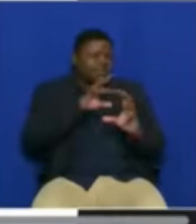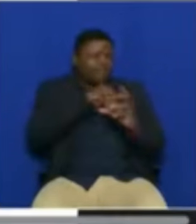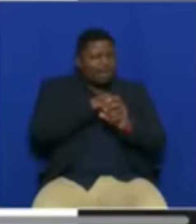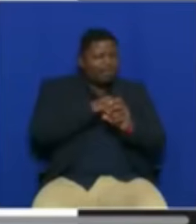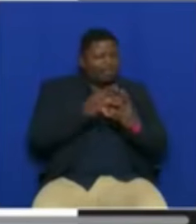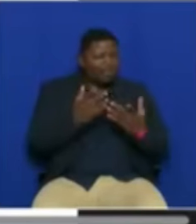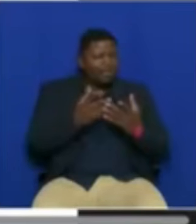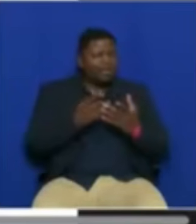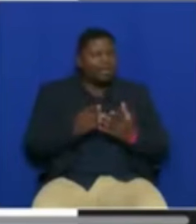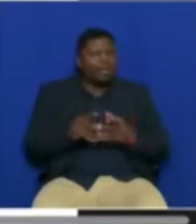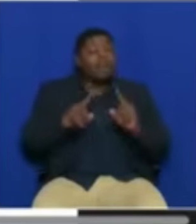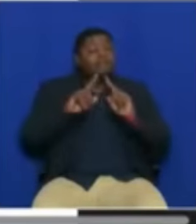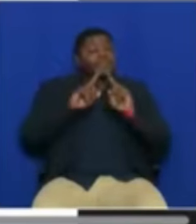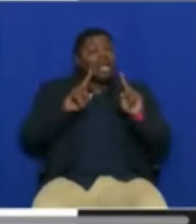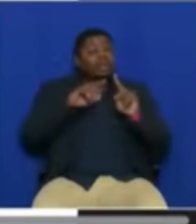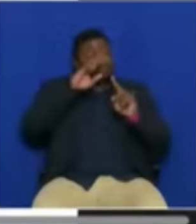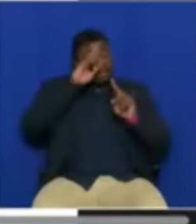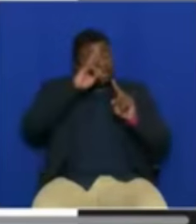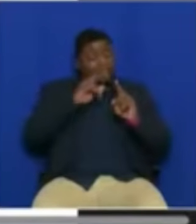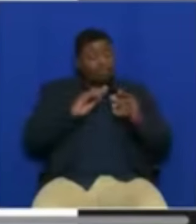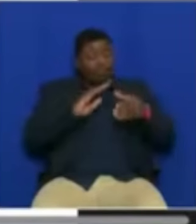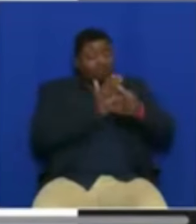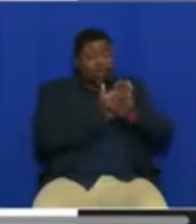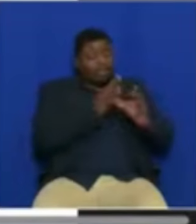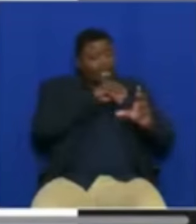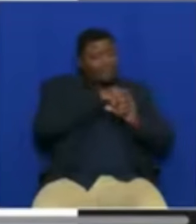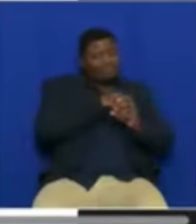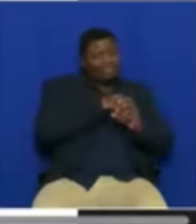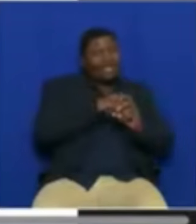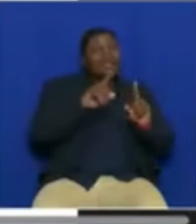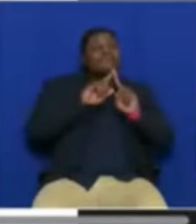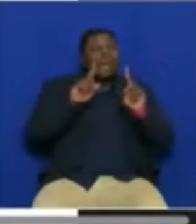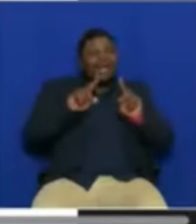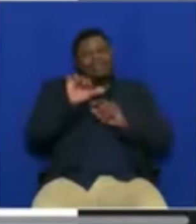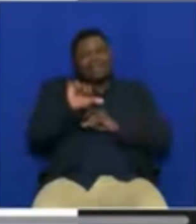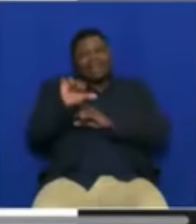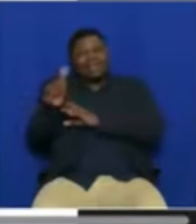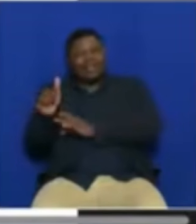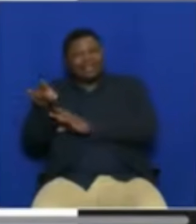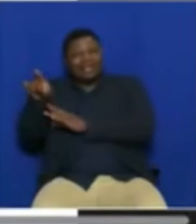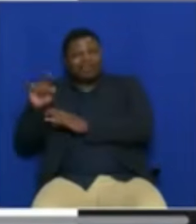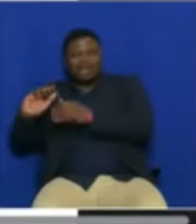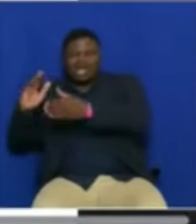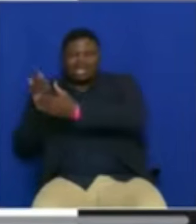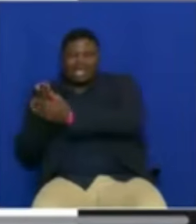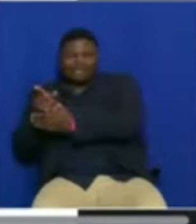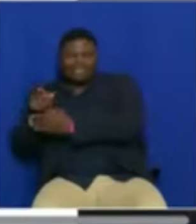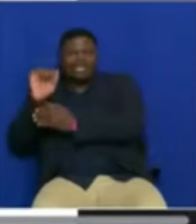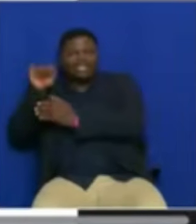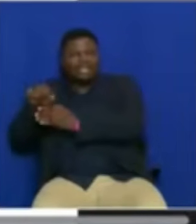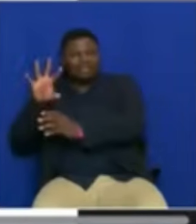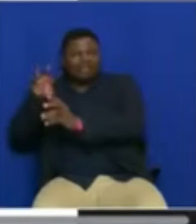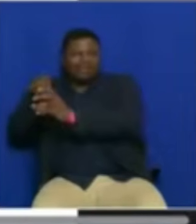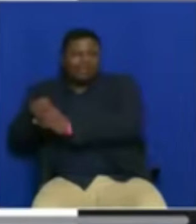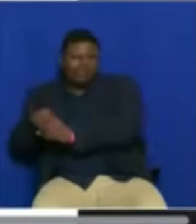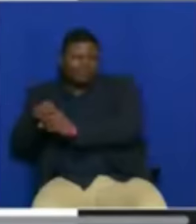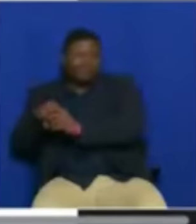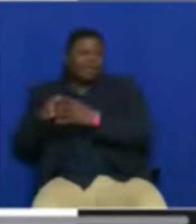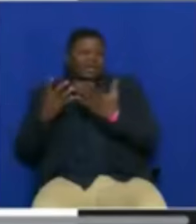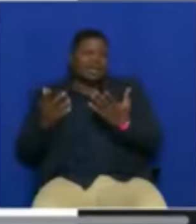subjects in other dockets. Remember, as I said, that we utilized one Section 28 to